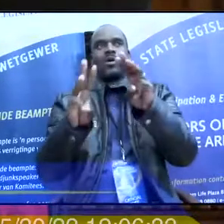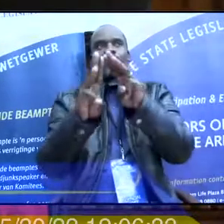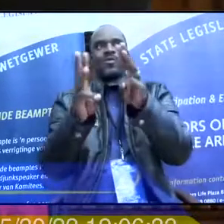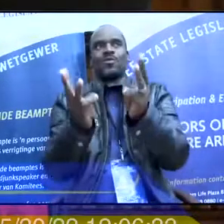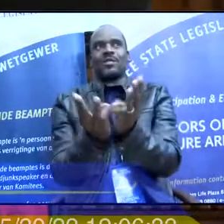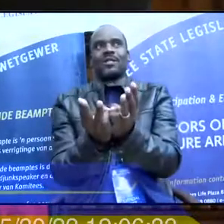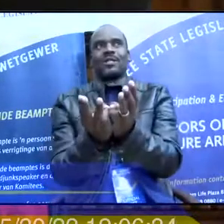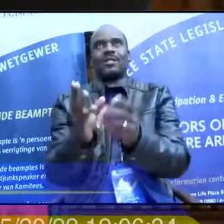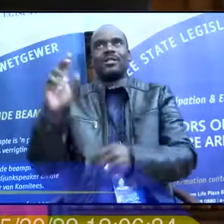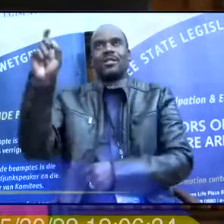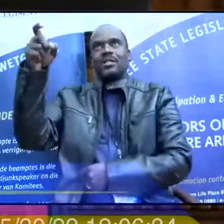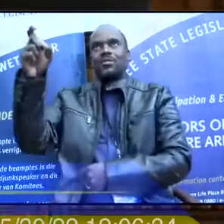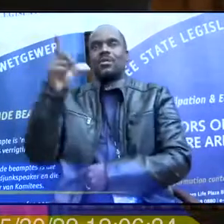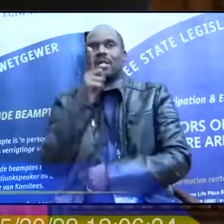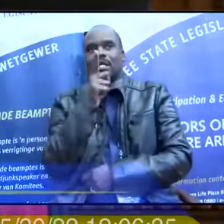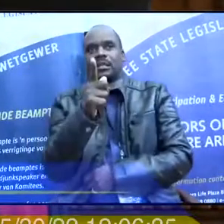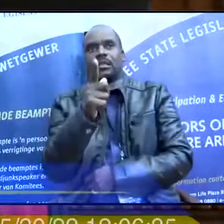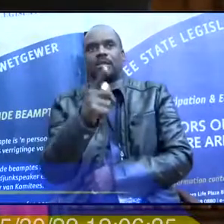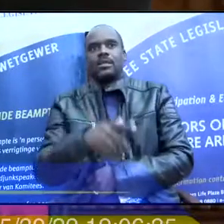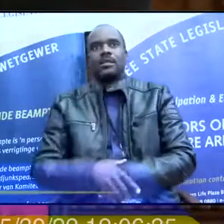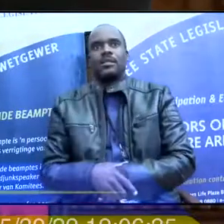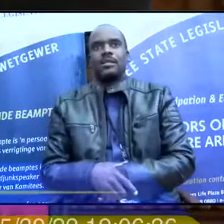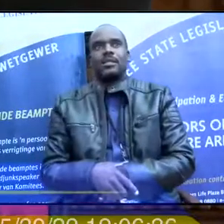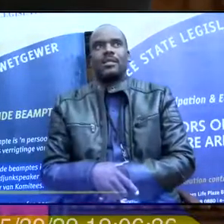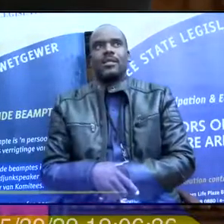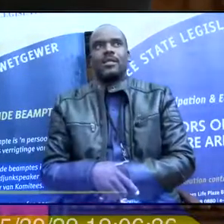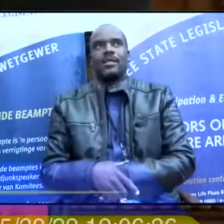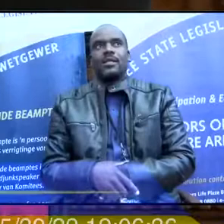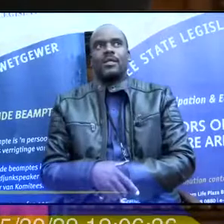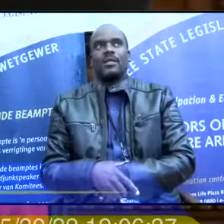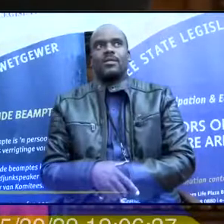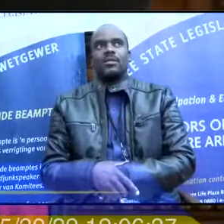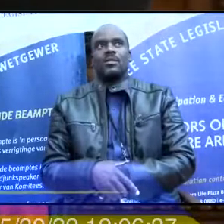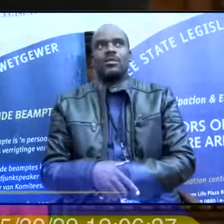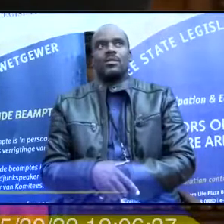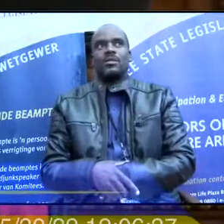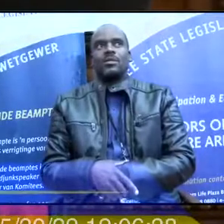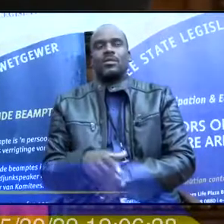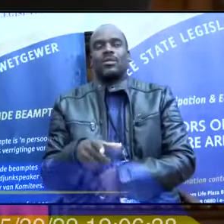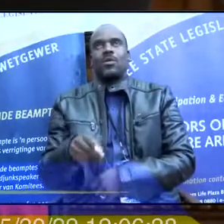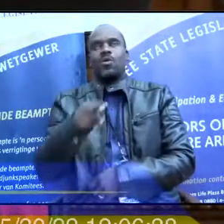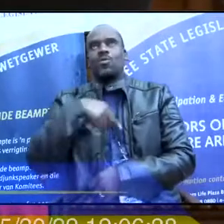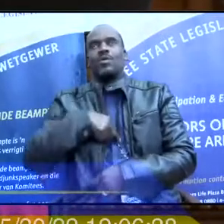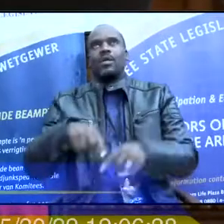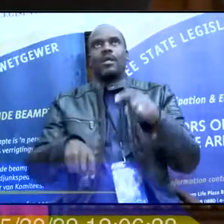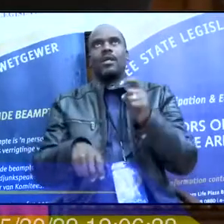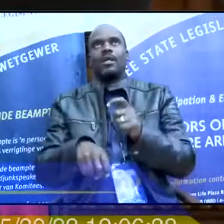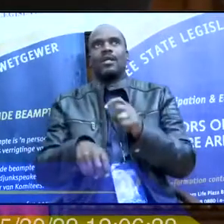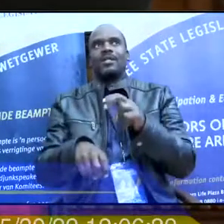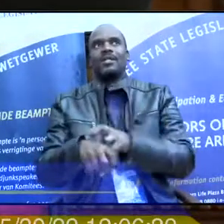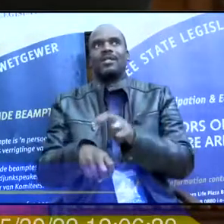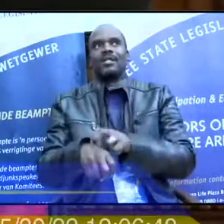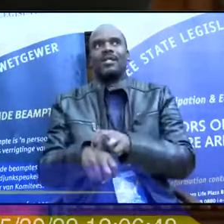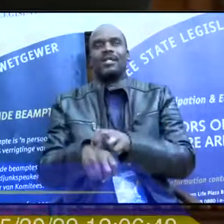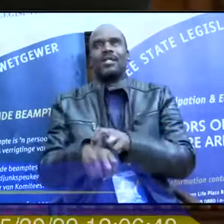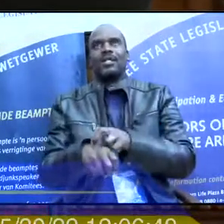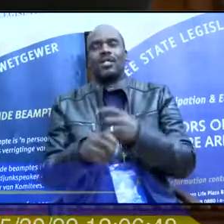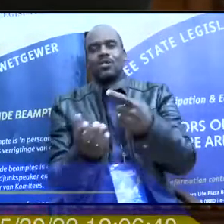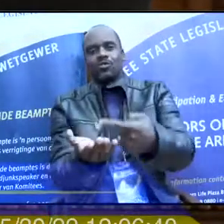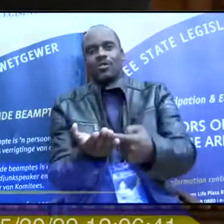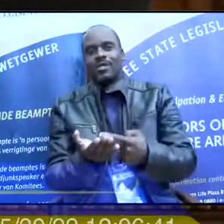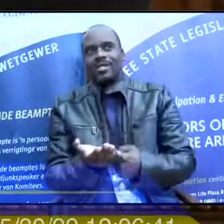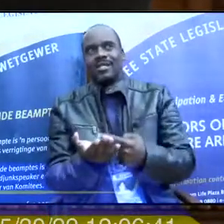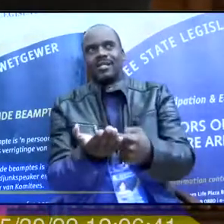speaker said it and we need to talk about